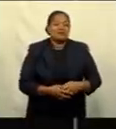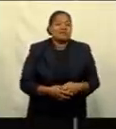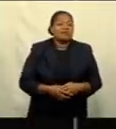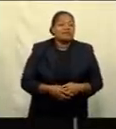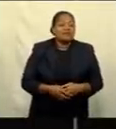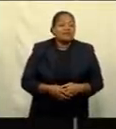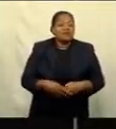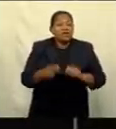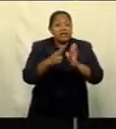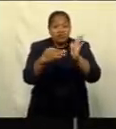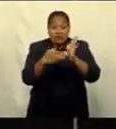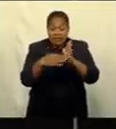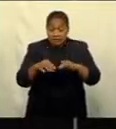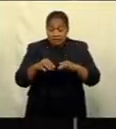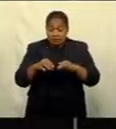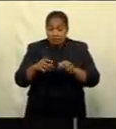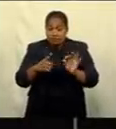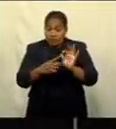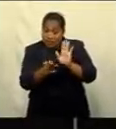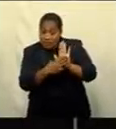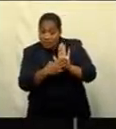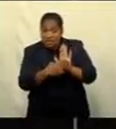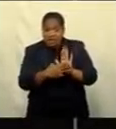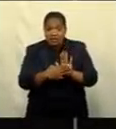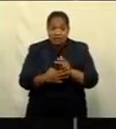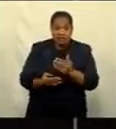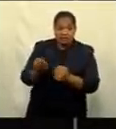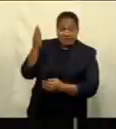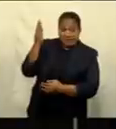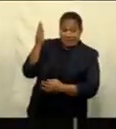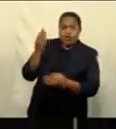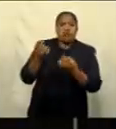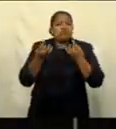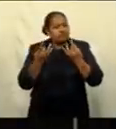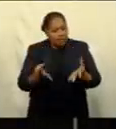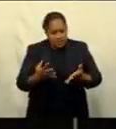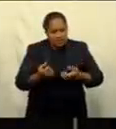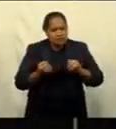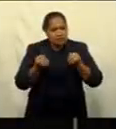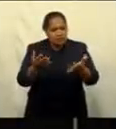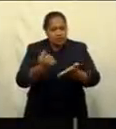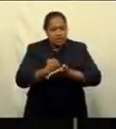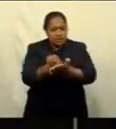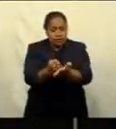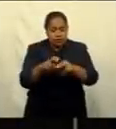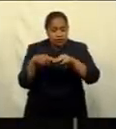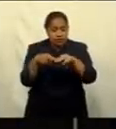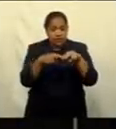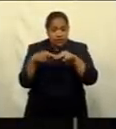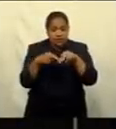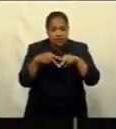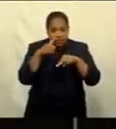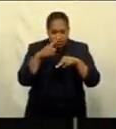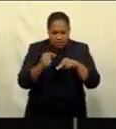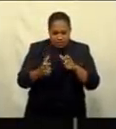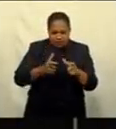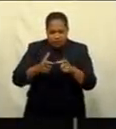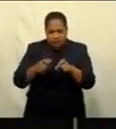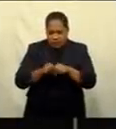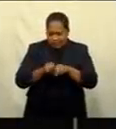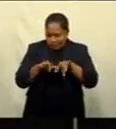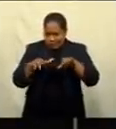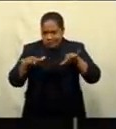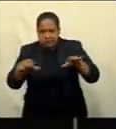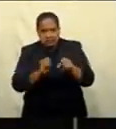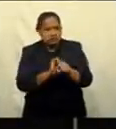New Zealand Prime Minister Jacinda Ardern is ready to provide support to Fiji to contain the widespread transmission of